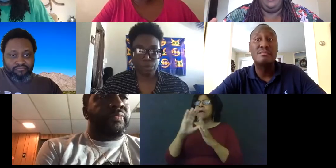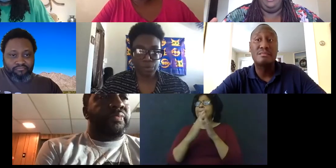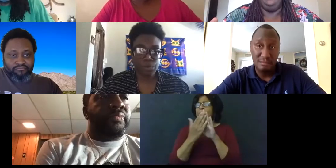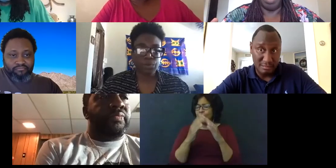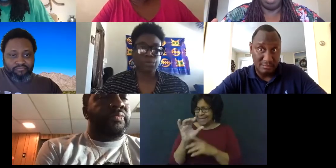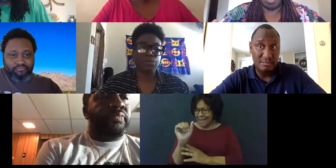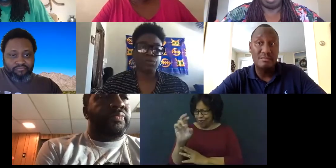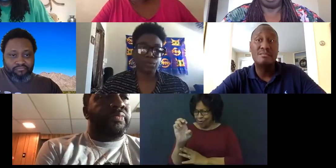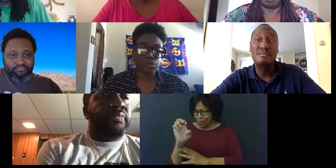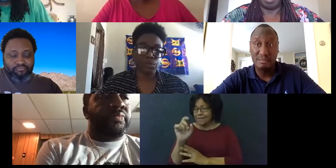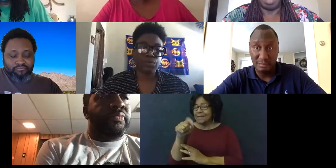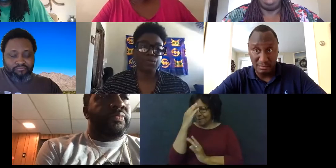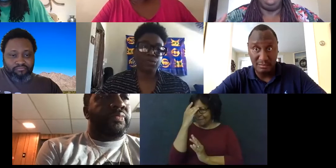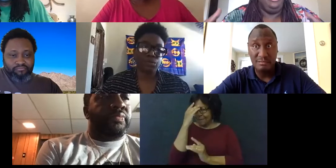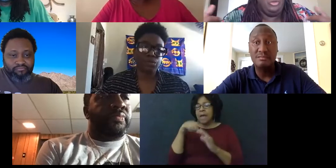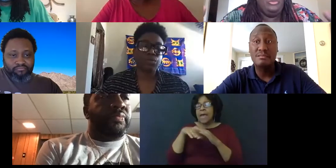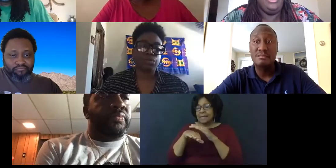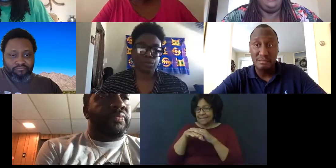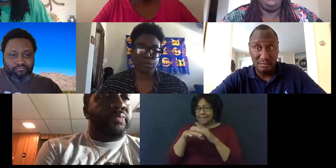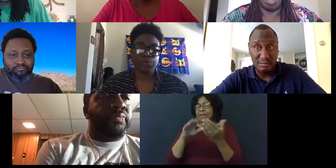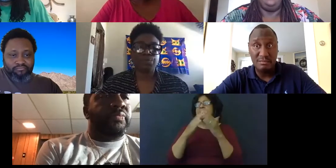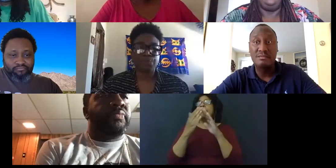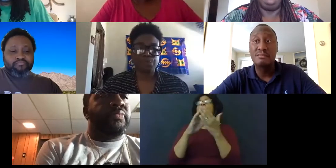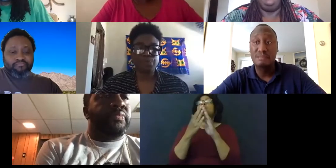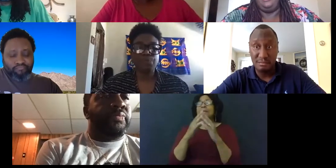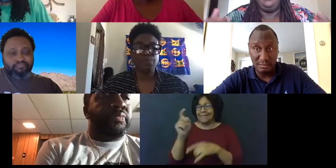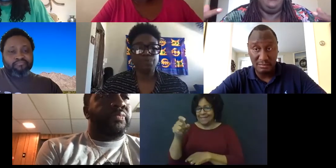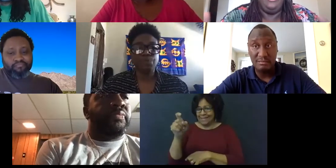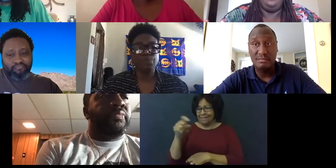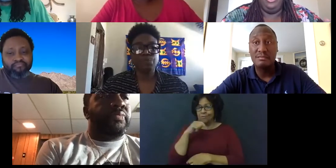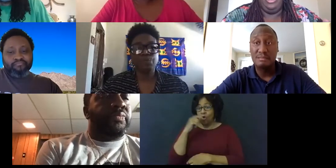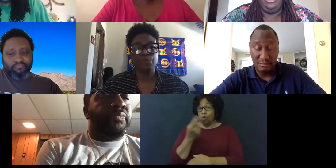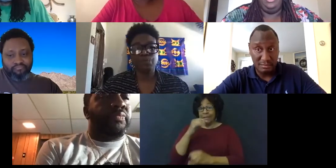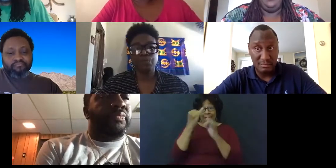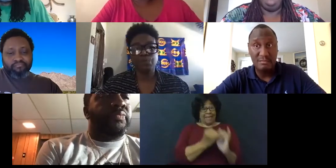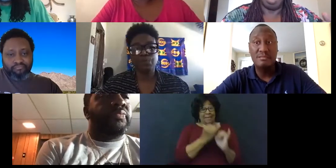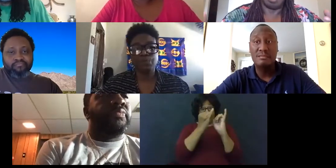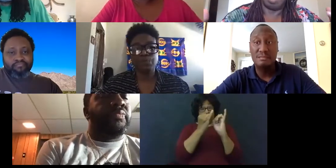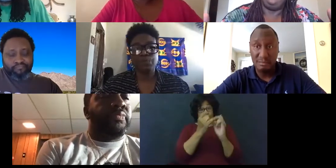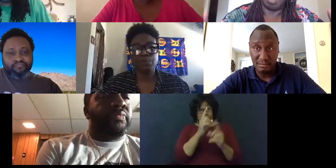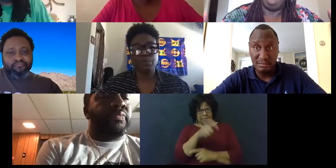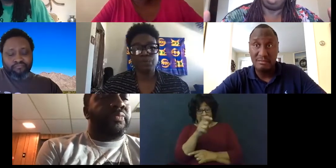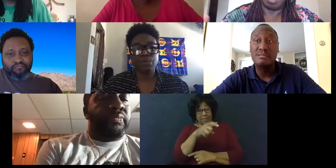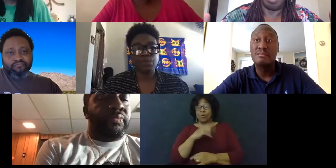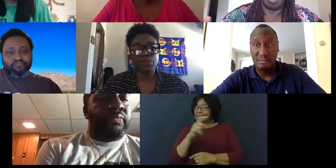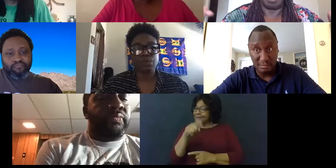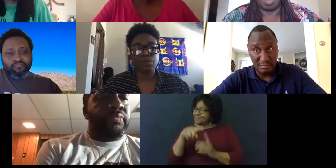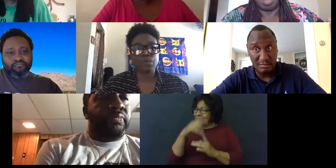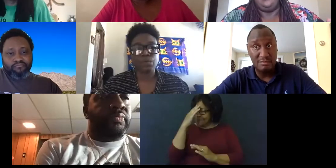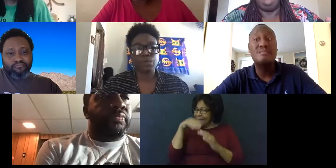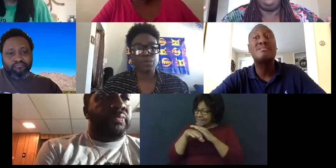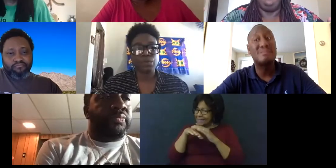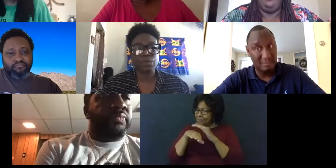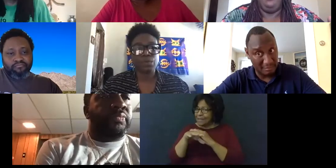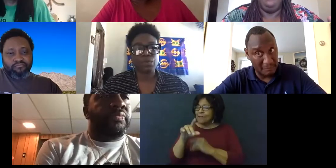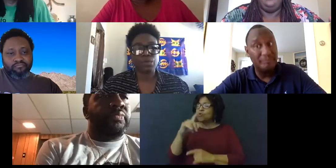thinking about accessibility as a community need, not necessarily an individual need. And we have to stop thinking about accessibility as one